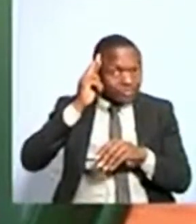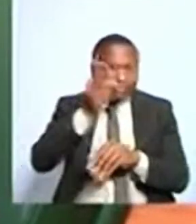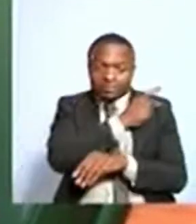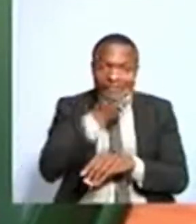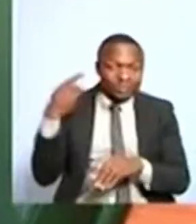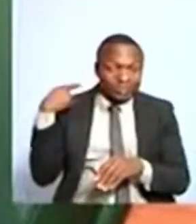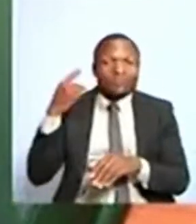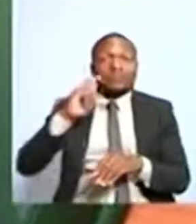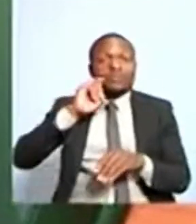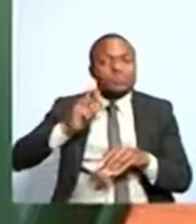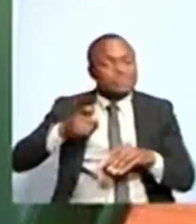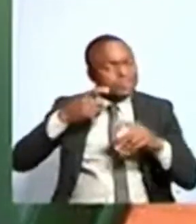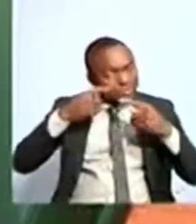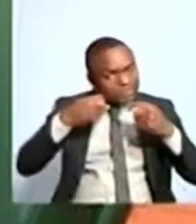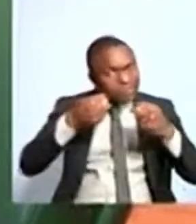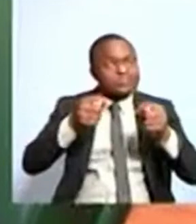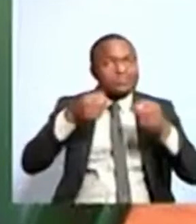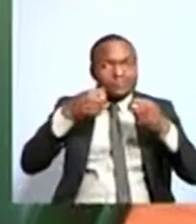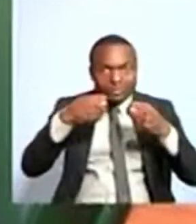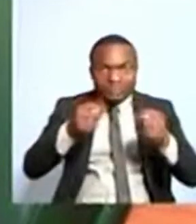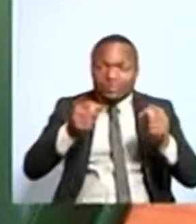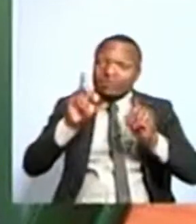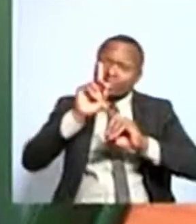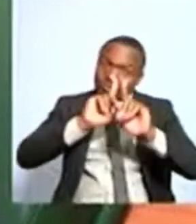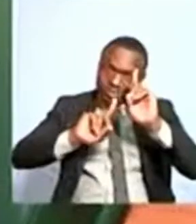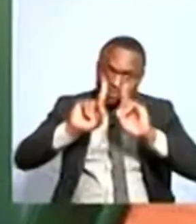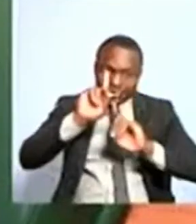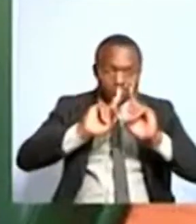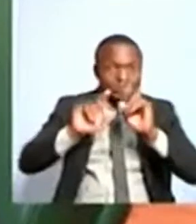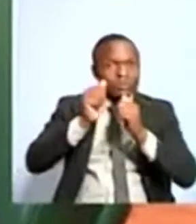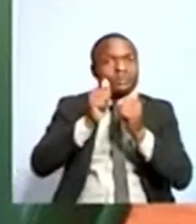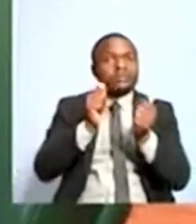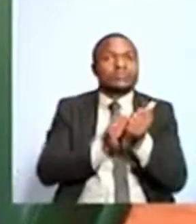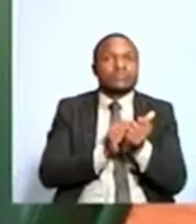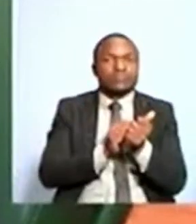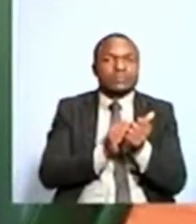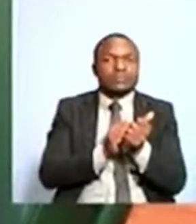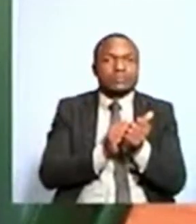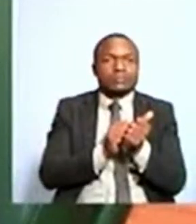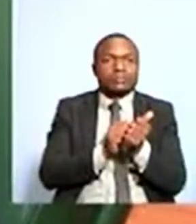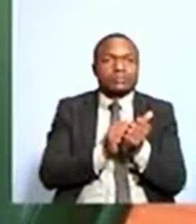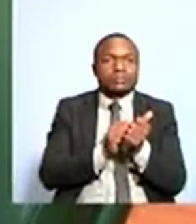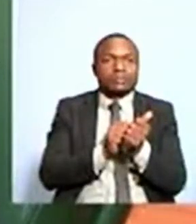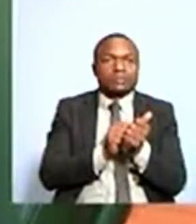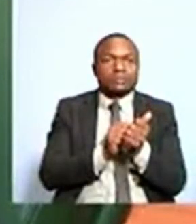you should try to debate about